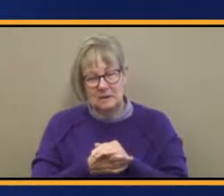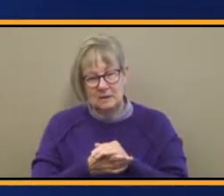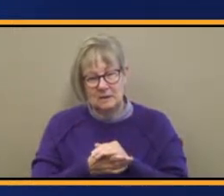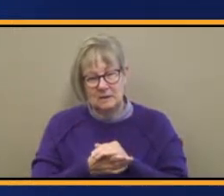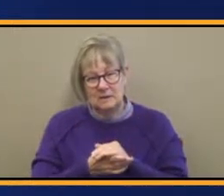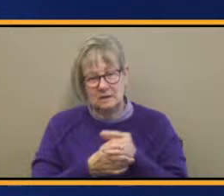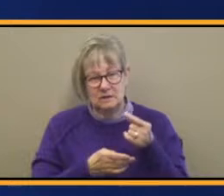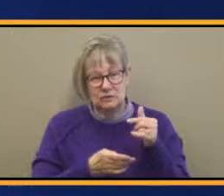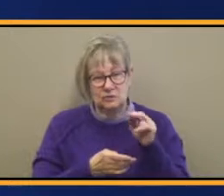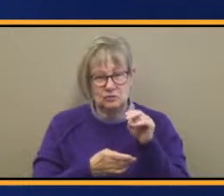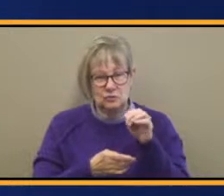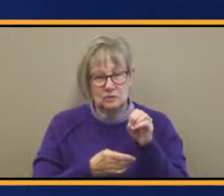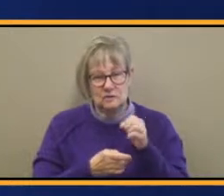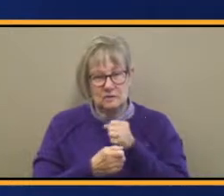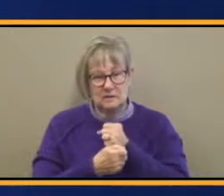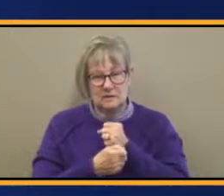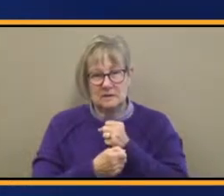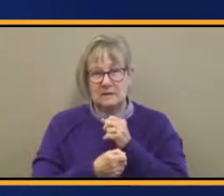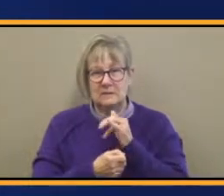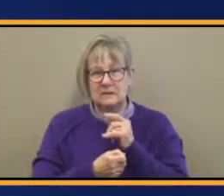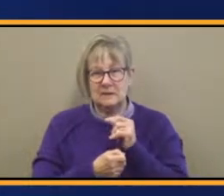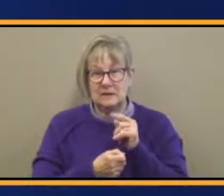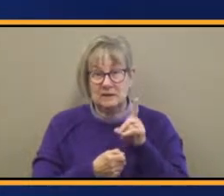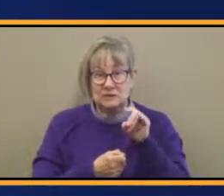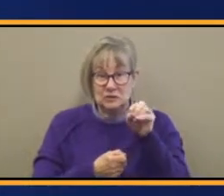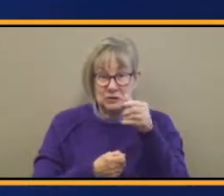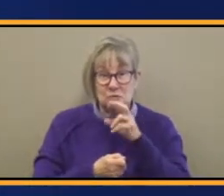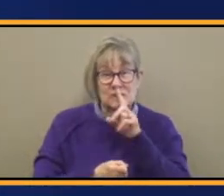George loves it. Yeah. Do you really?